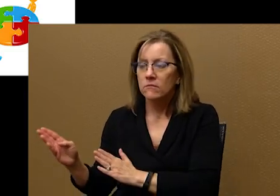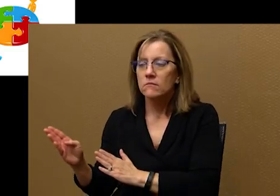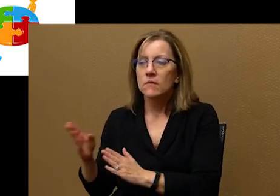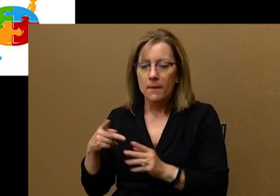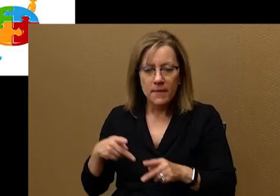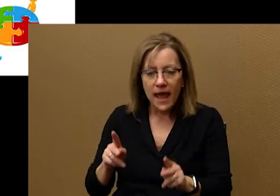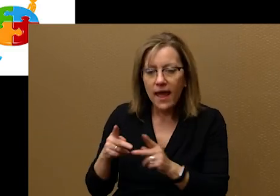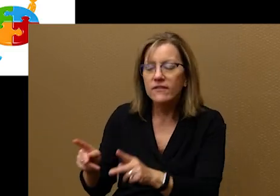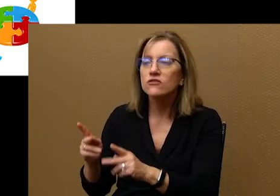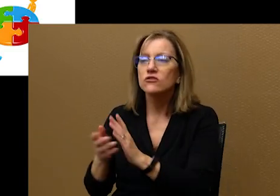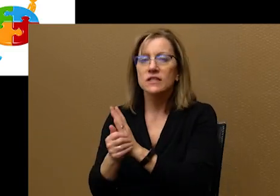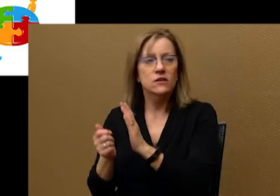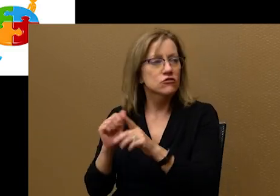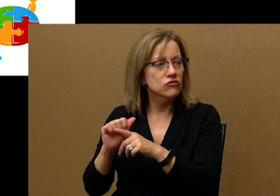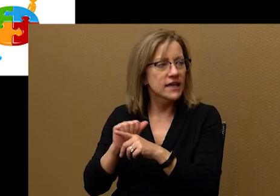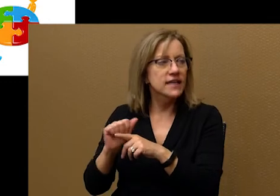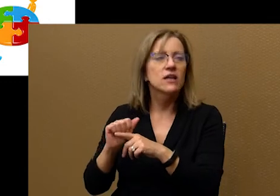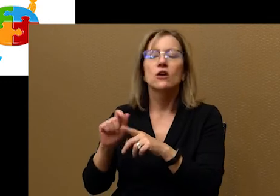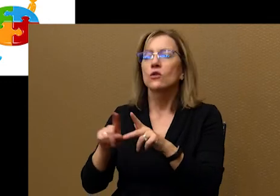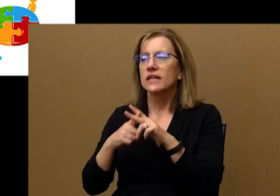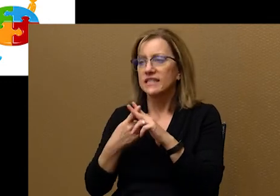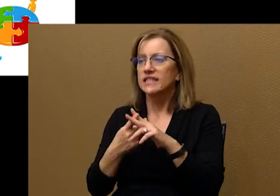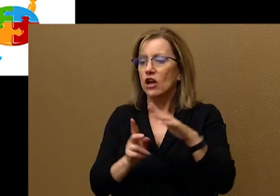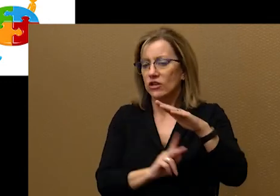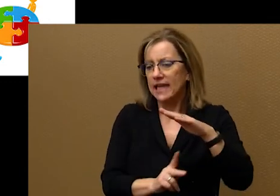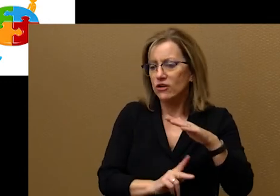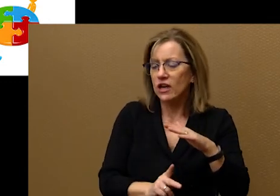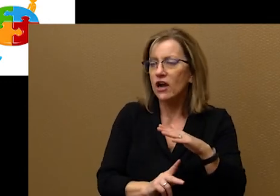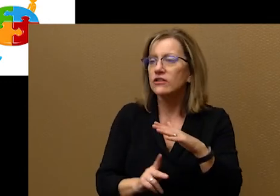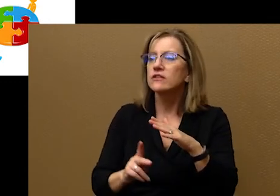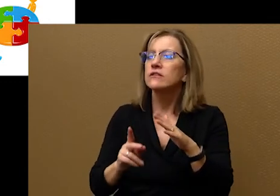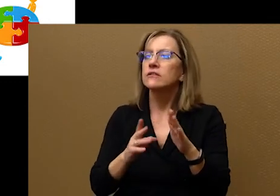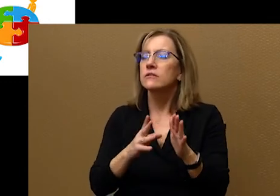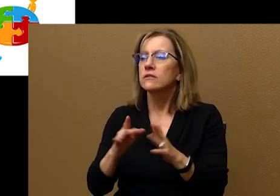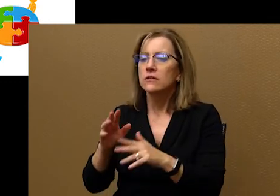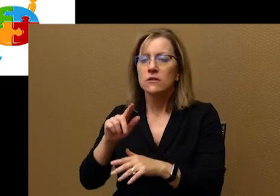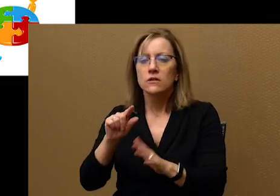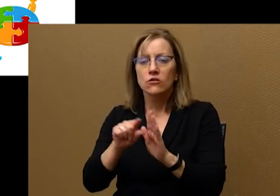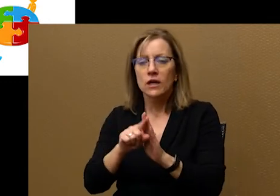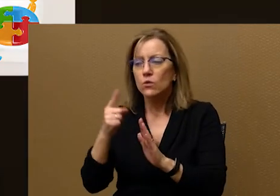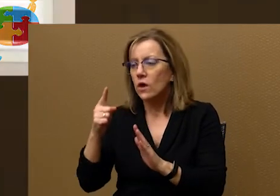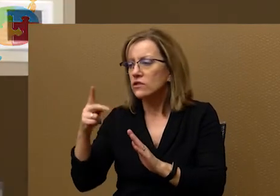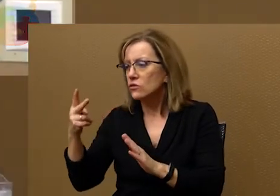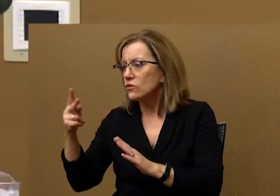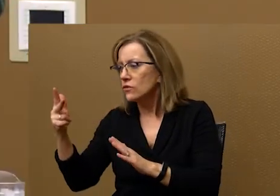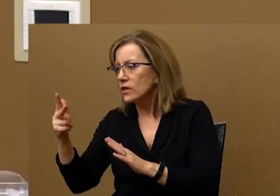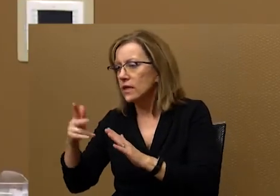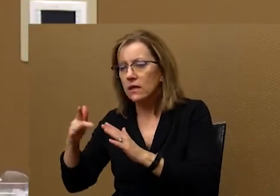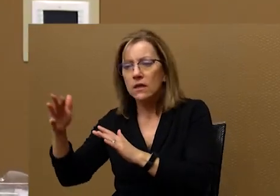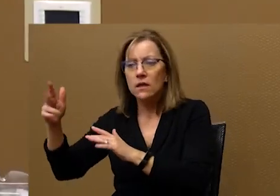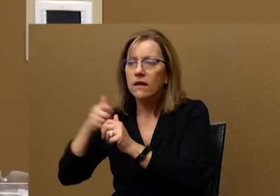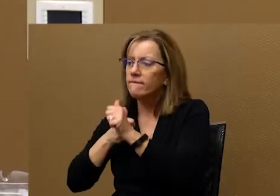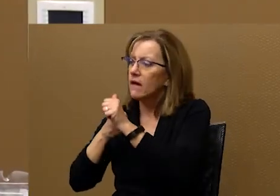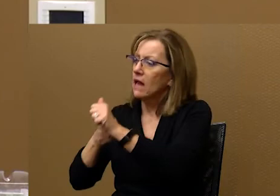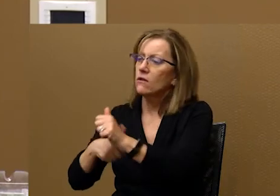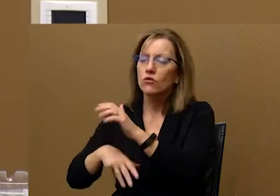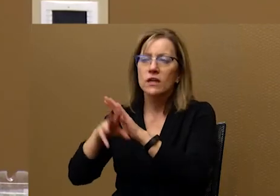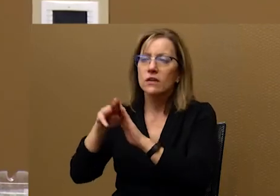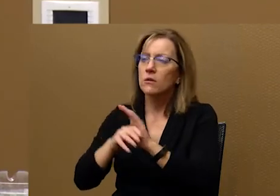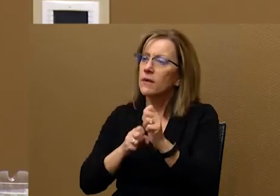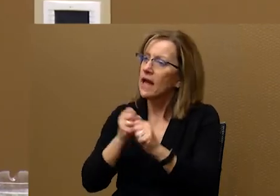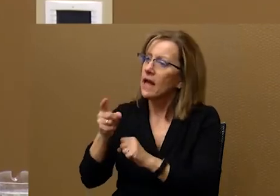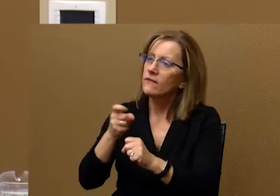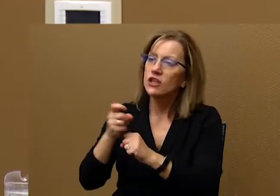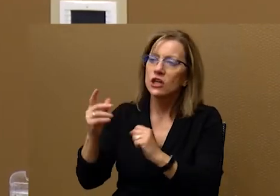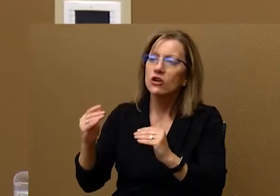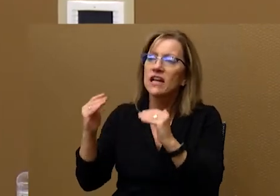skill streaming, and we're going to start in kindergarten, and we're going to do kindergarten, grade 1, grade 2, grade 3, and we're going to follow the curriculum, each year